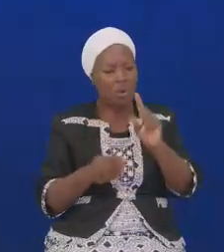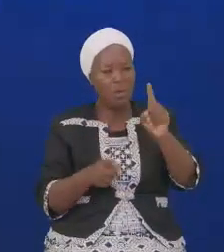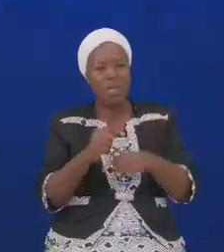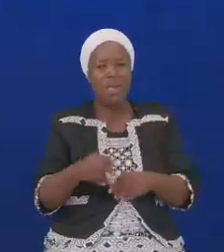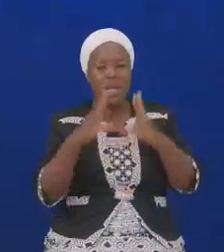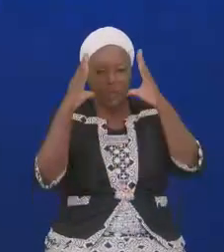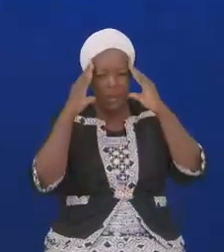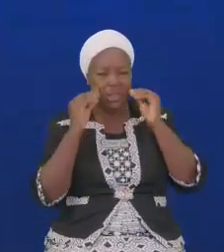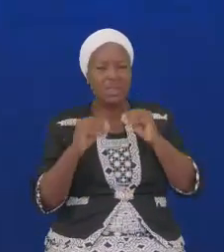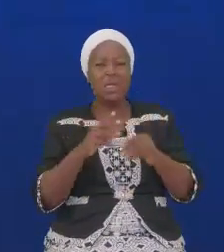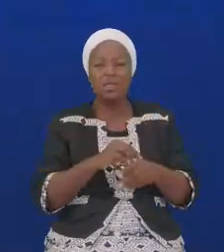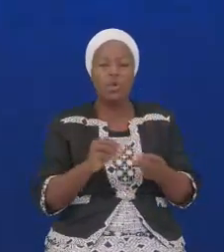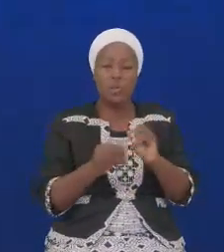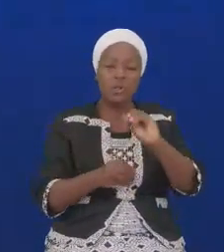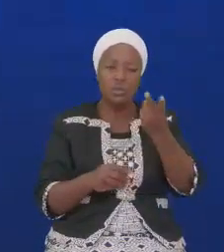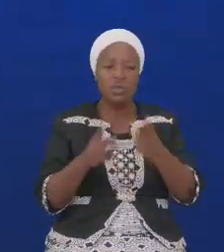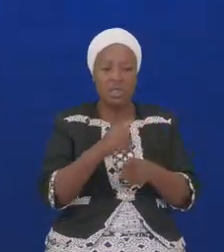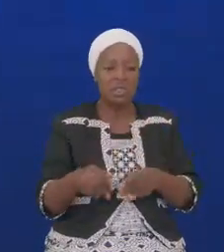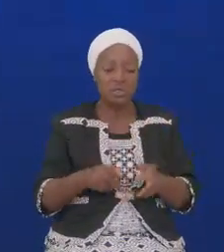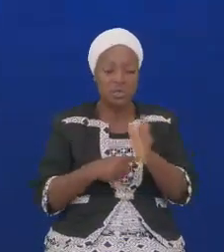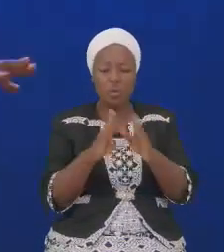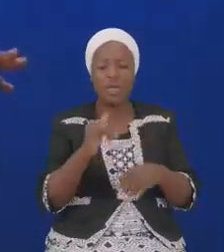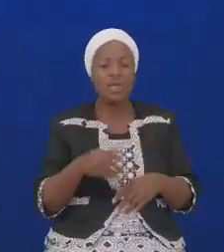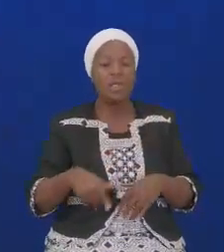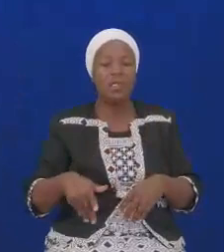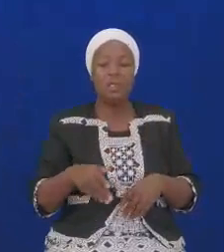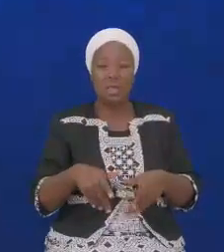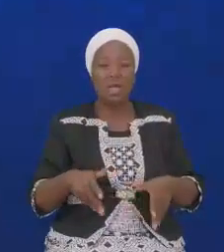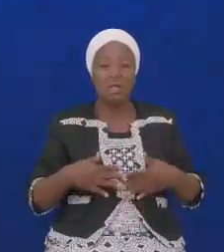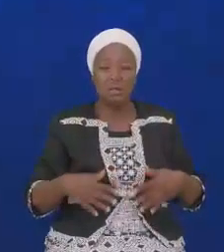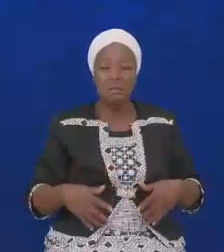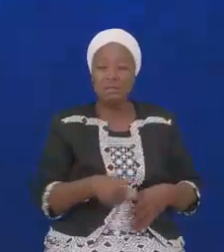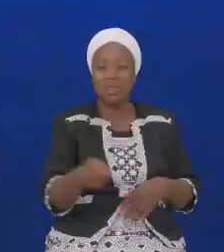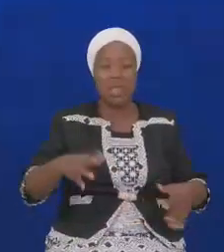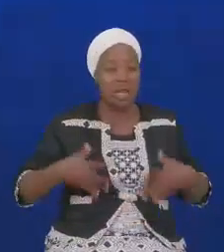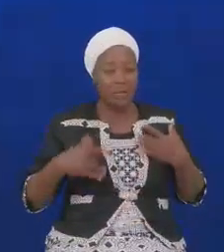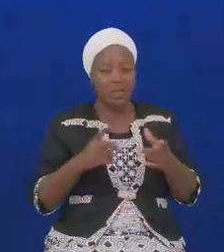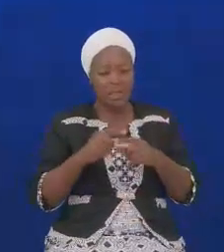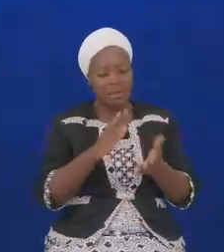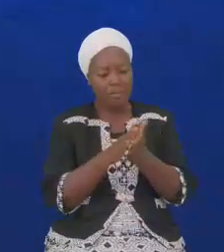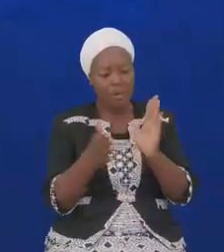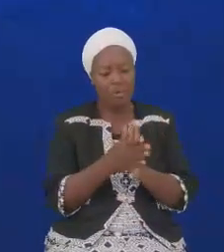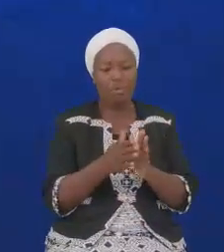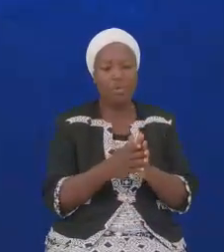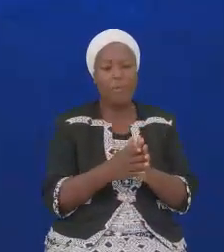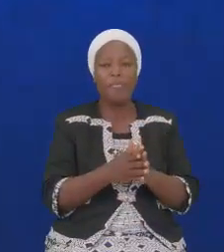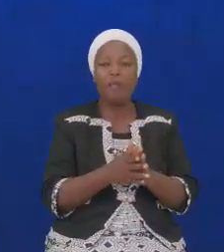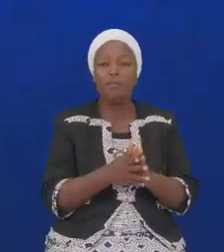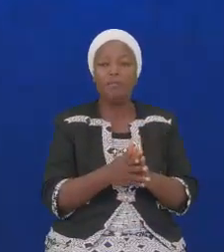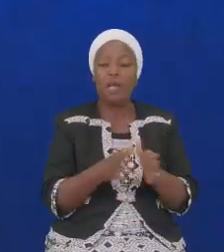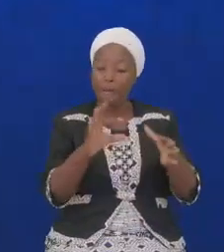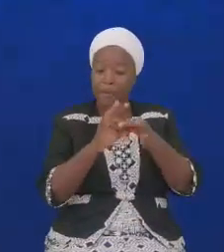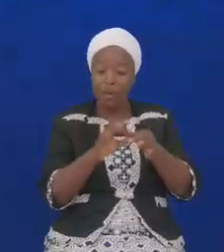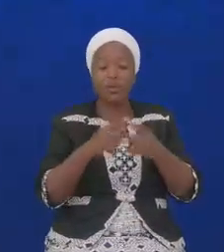they show, number two, by their lifestyle, they belong to God. And God also recognizes them, and